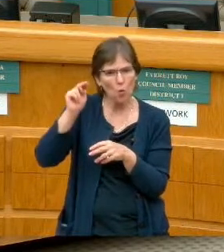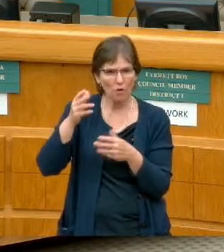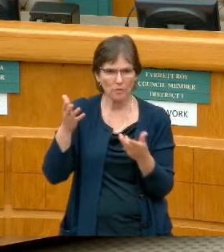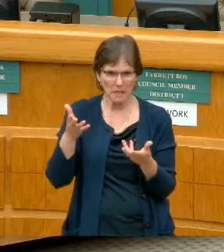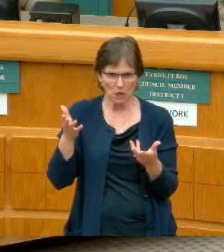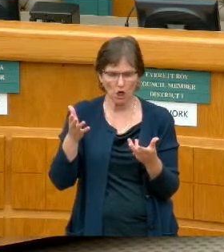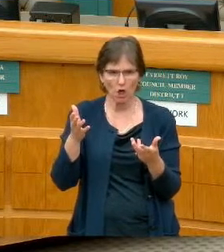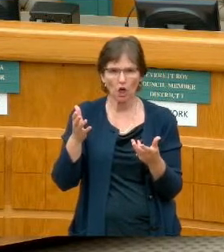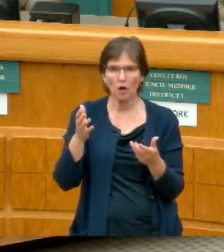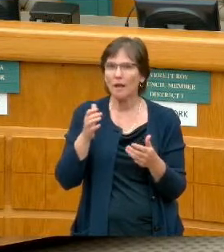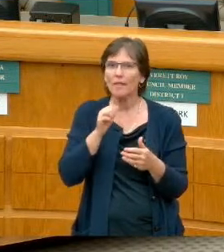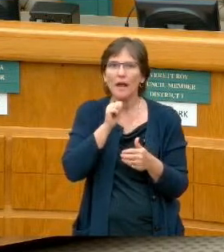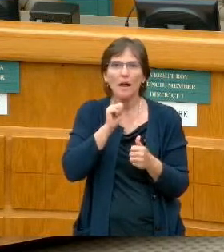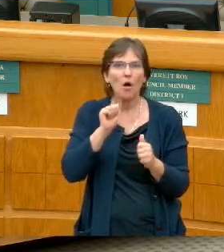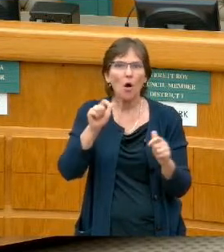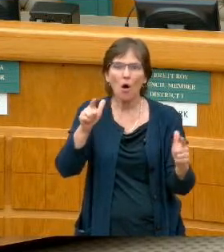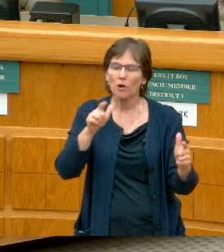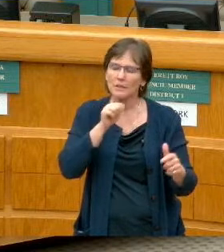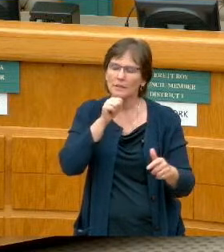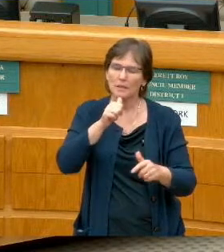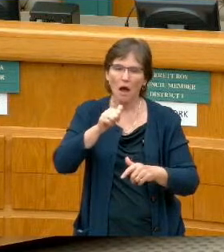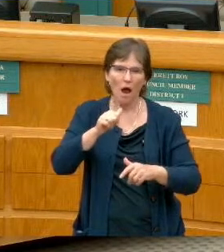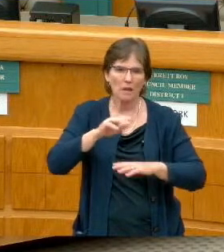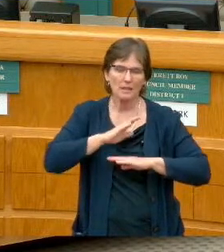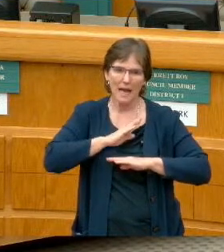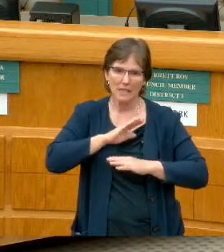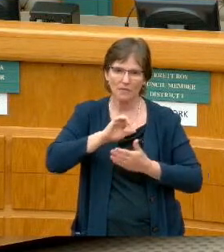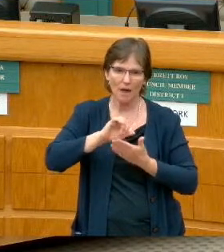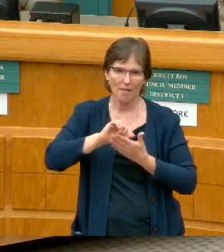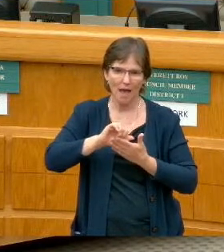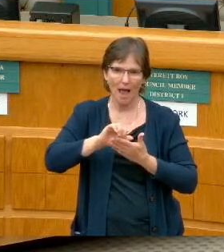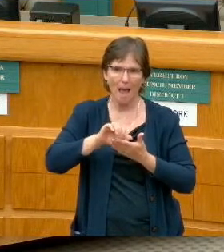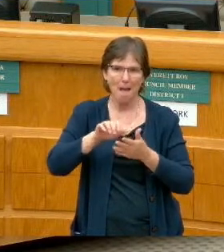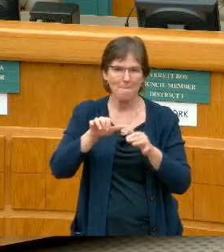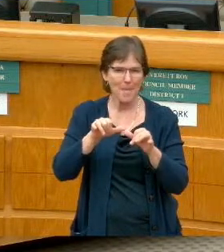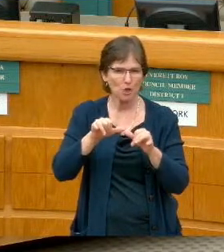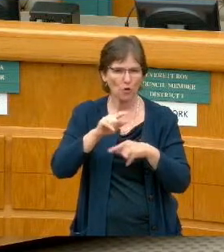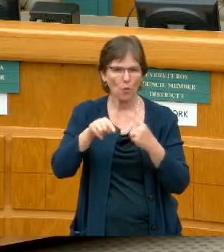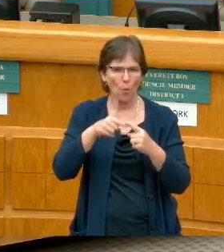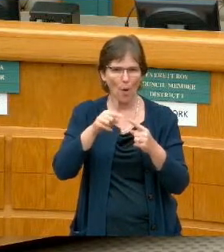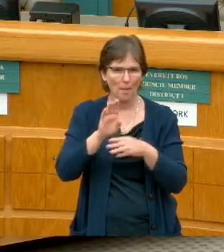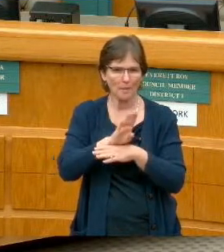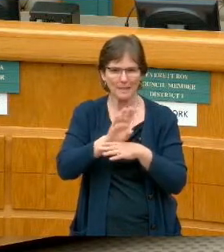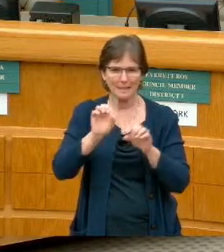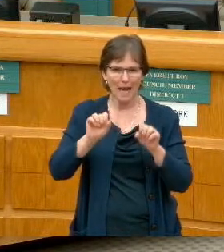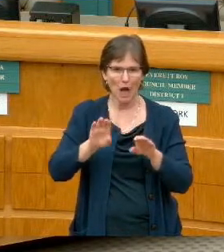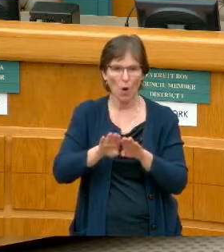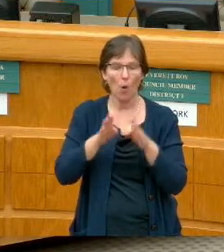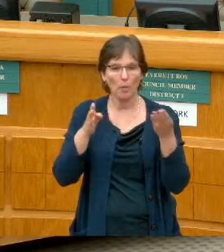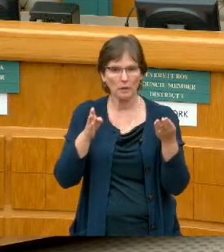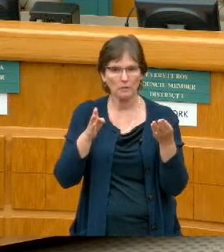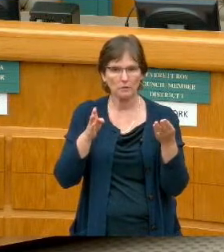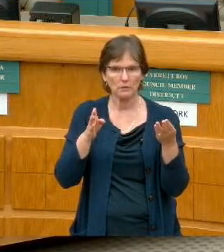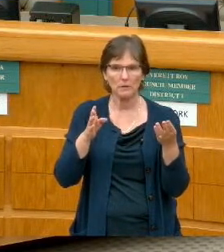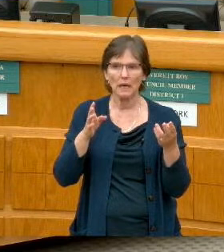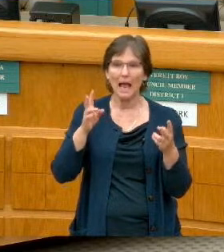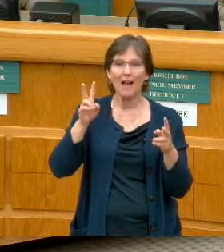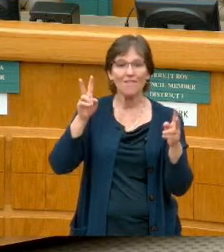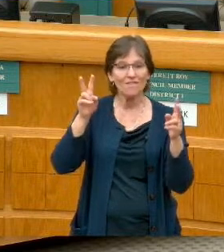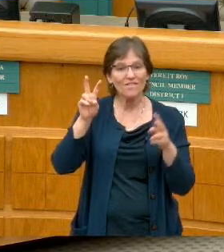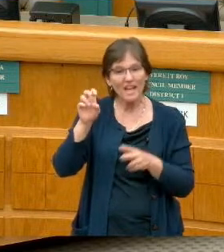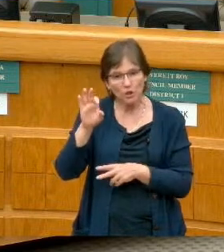understand that on a map, we sit inside of that circle of Victoria, Laredo, and the Rio Grande